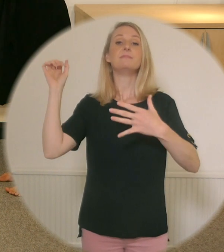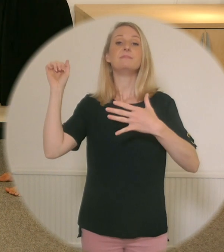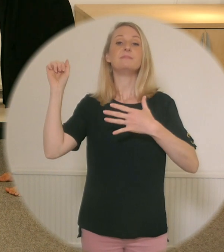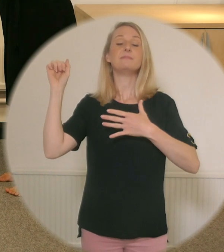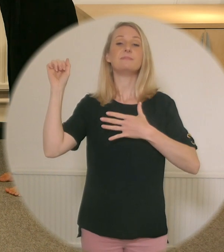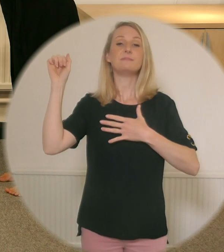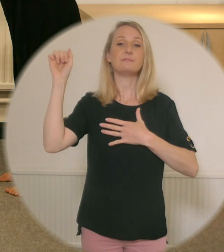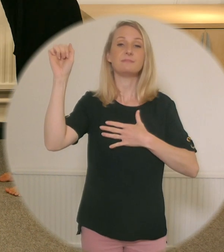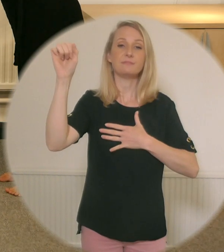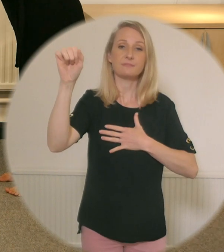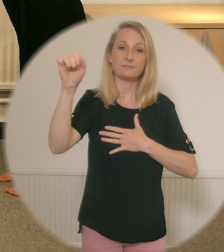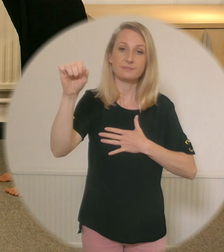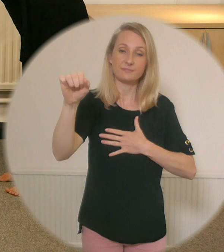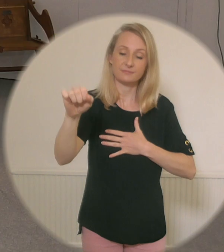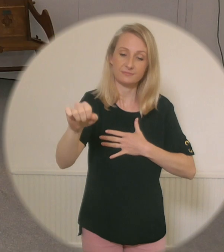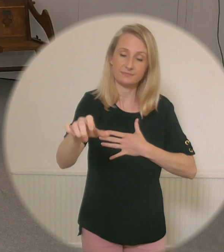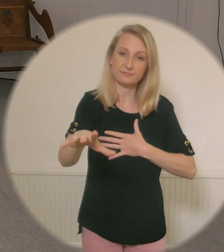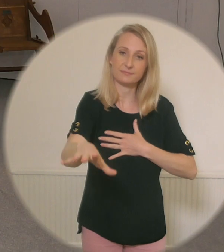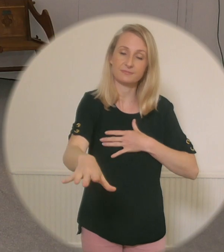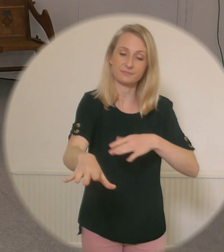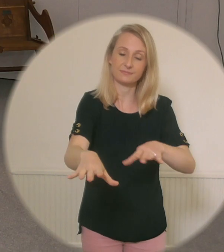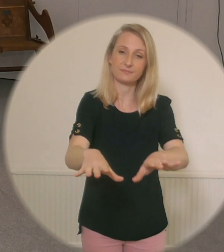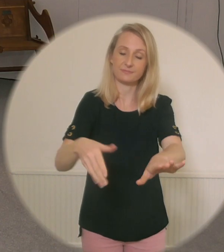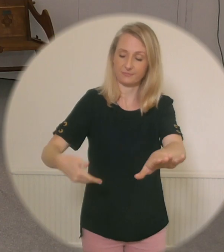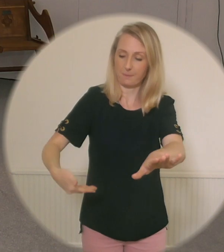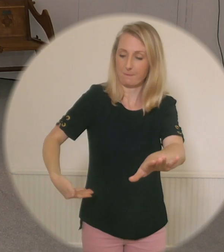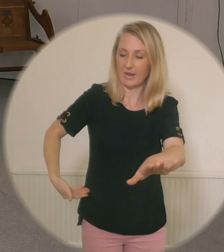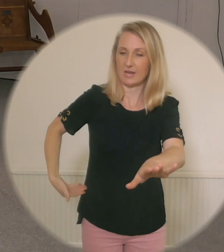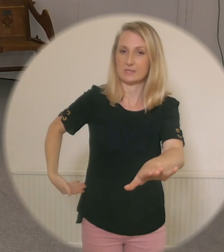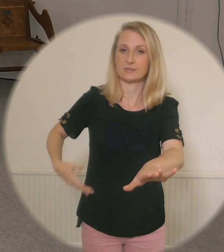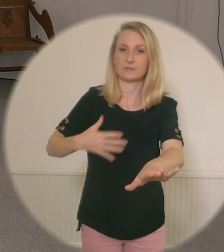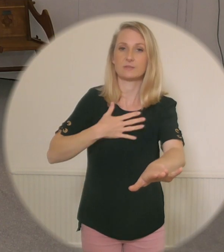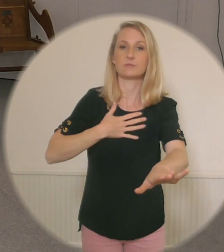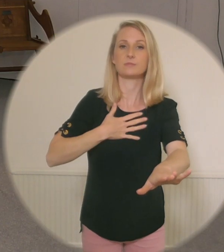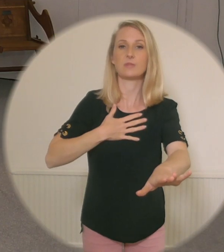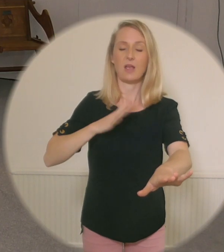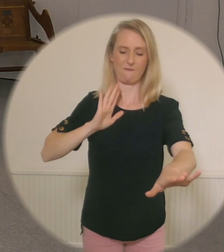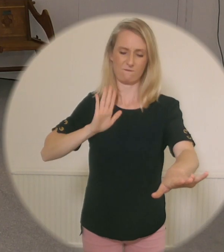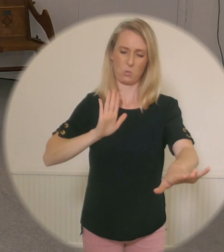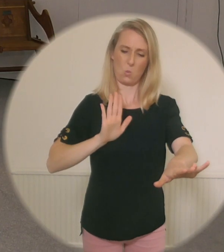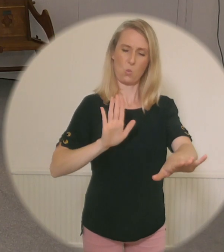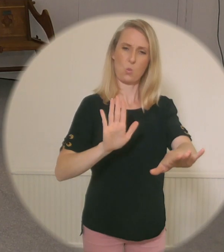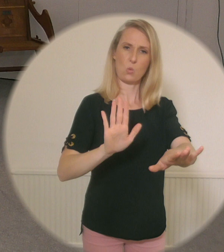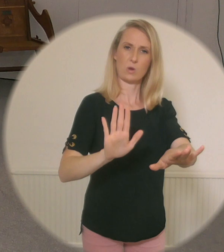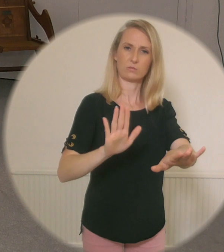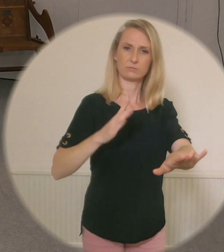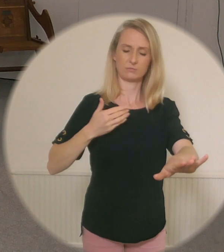Exhale, reaching for the chair, hips move back, chest moves forwards.